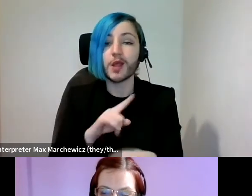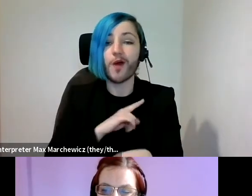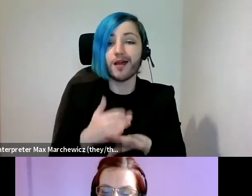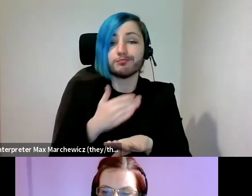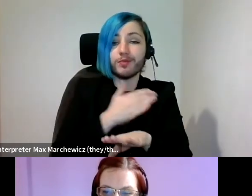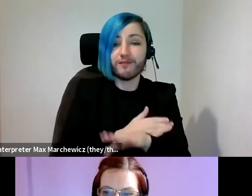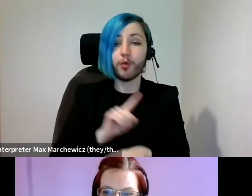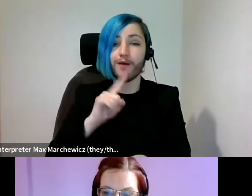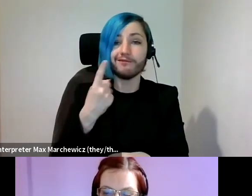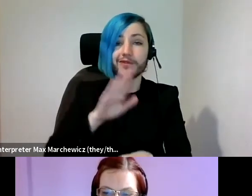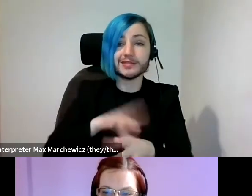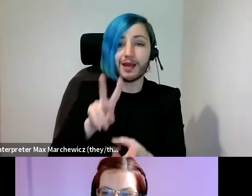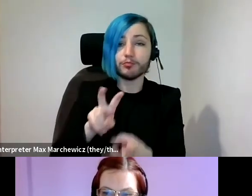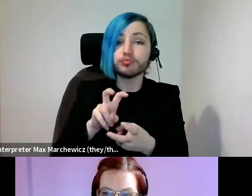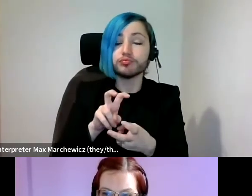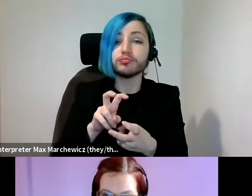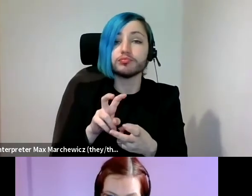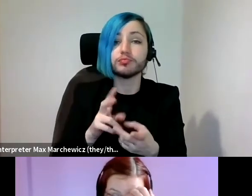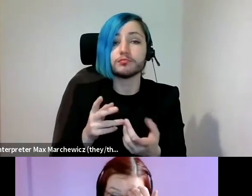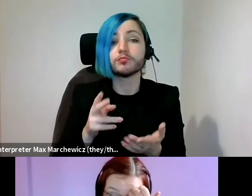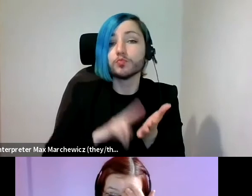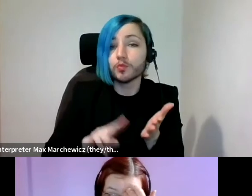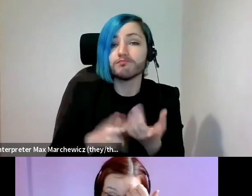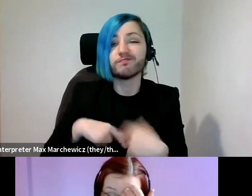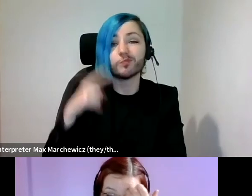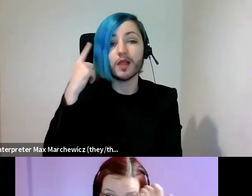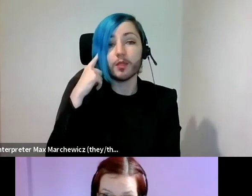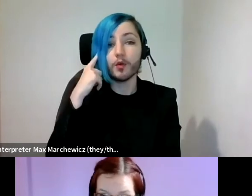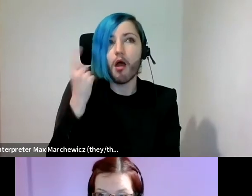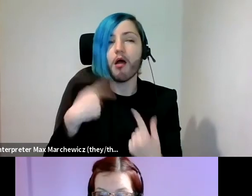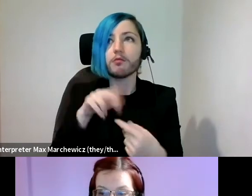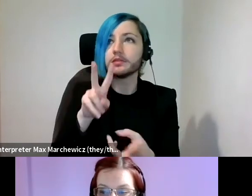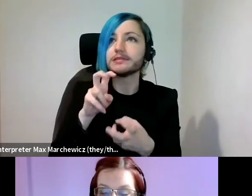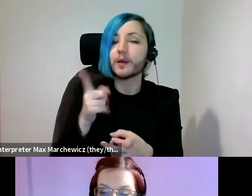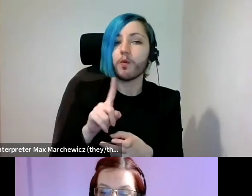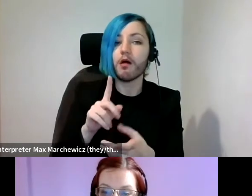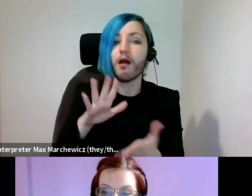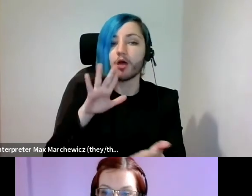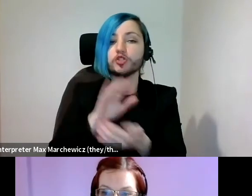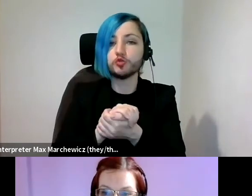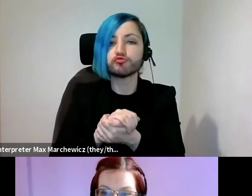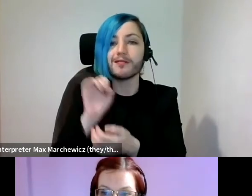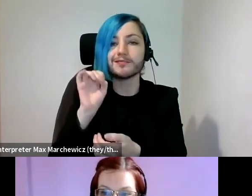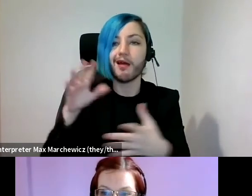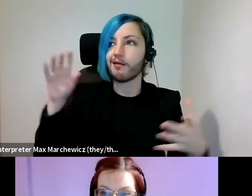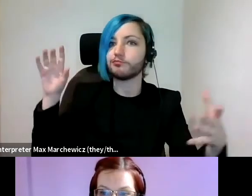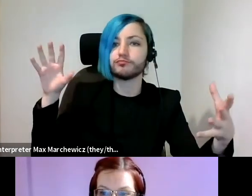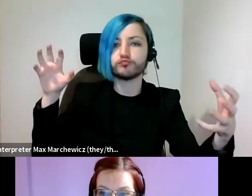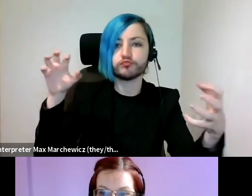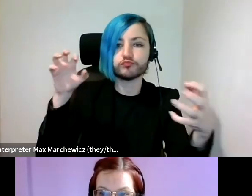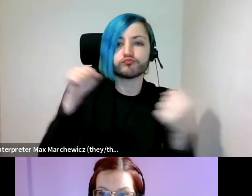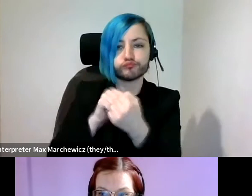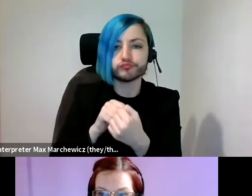first detection, we tended to think that the things we would detect would be colliding neutron stars, and that's because